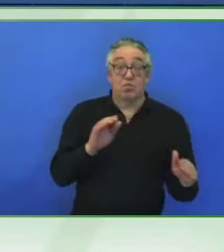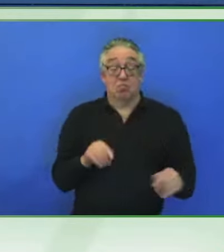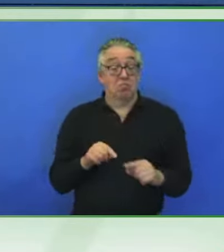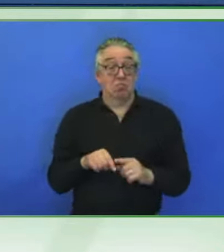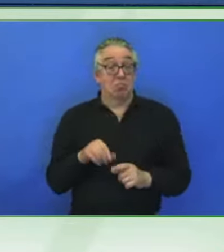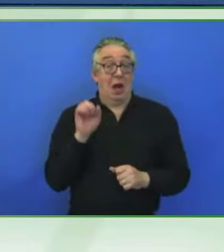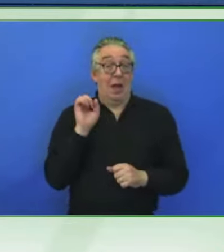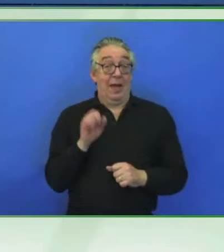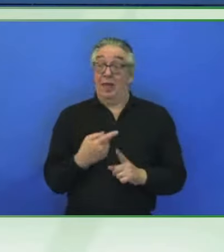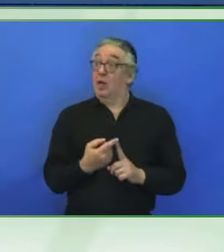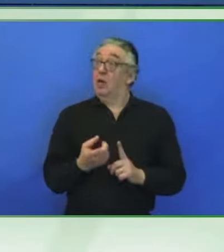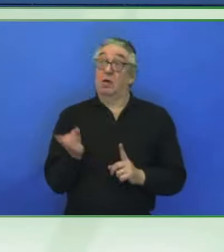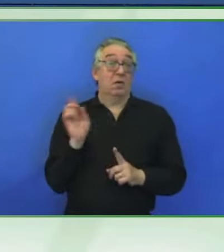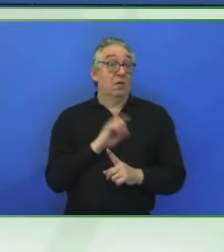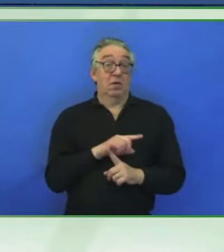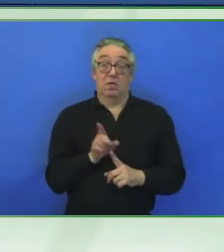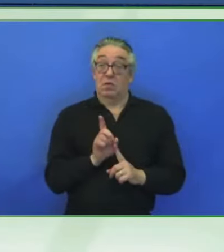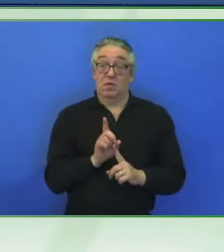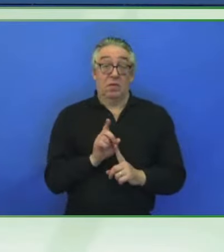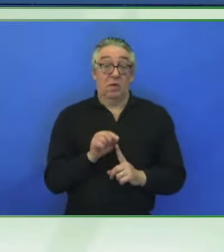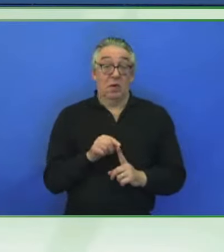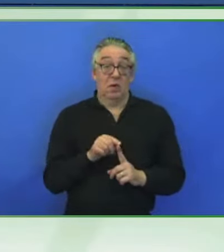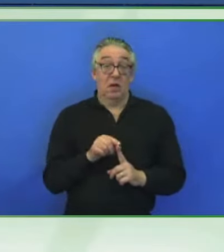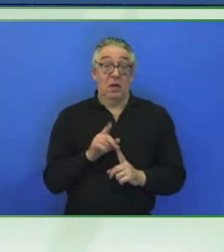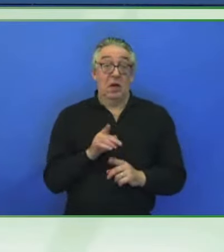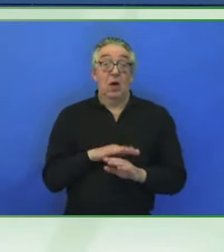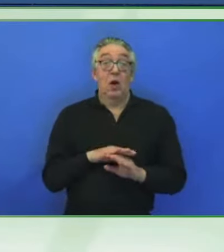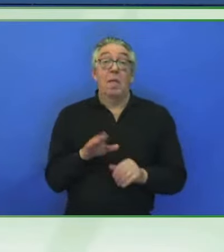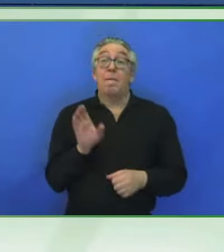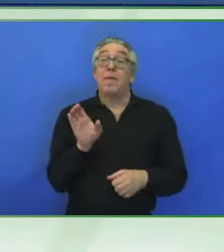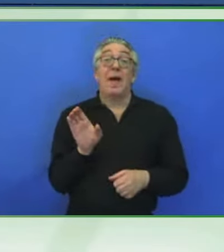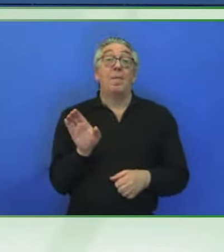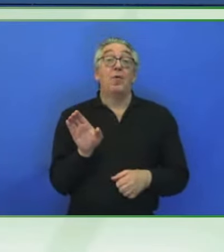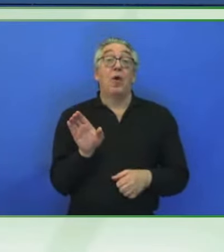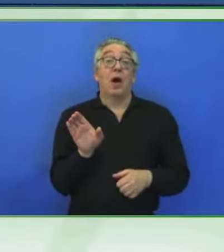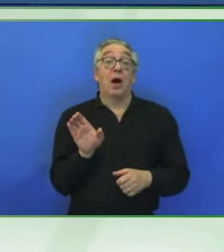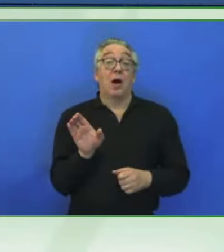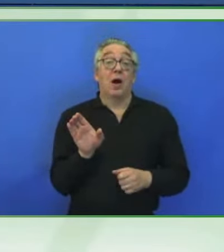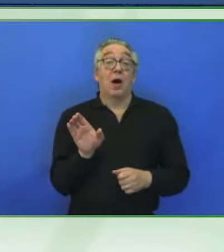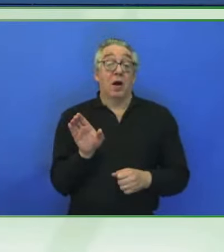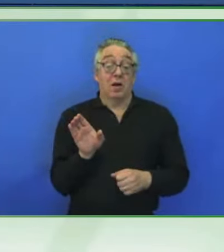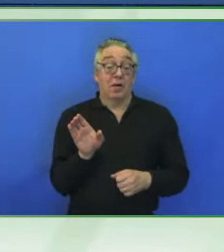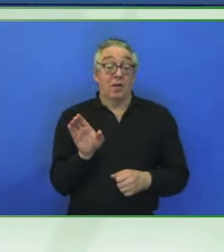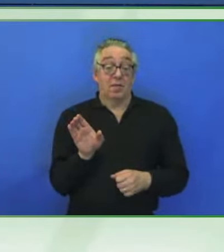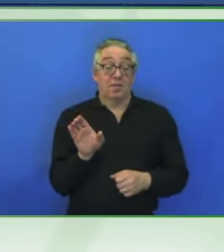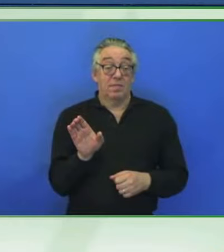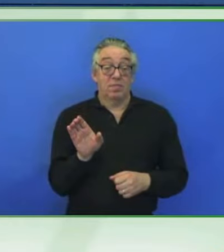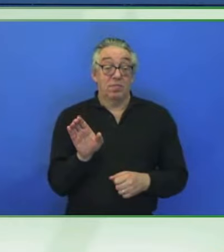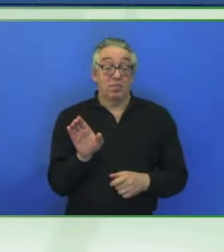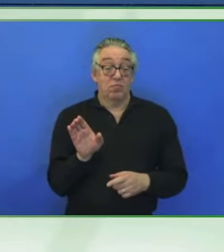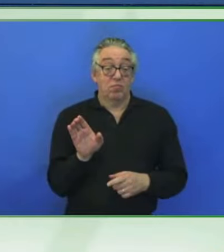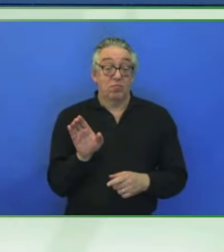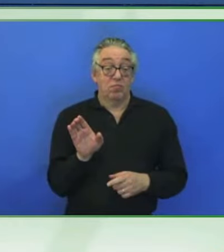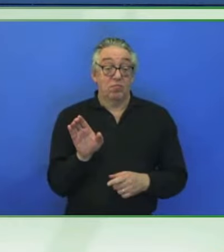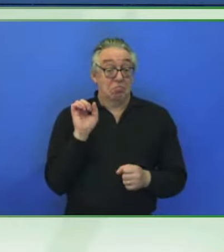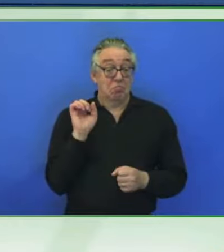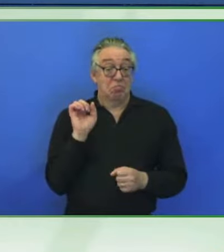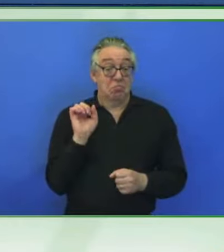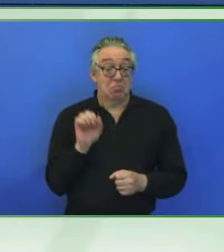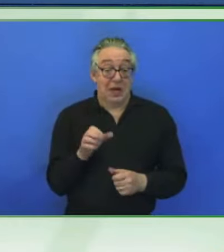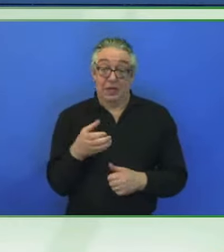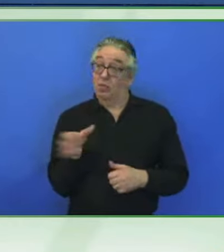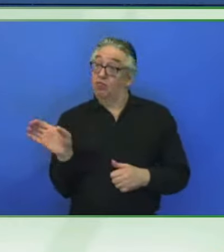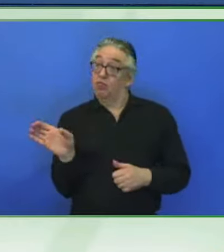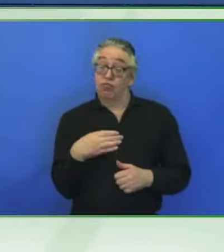without having to focus the mobile camera, and in all light conditions. Once read, the information contained in the